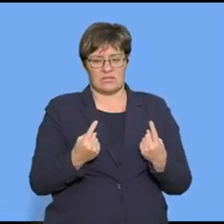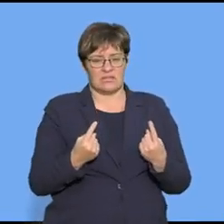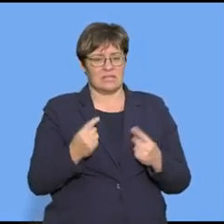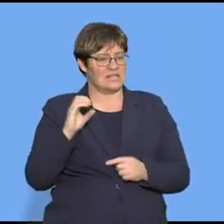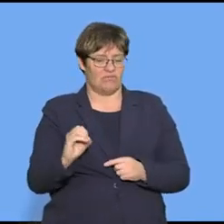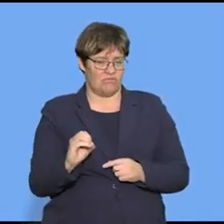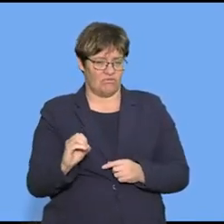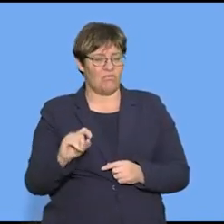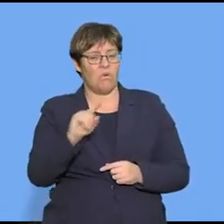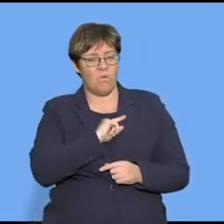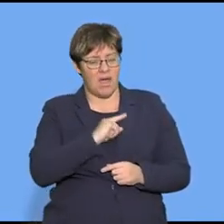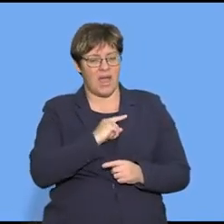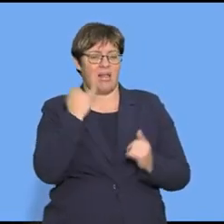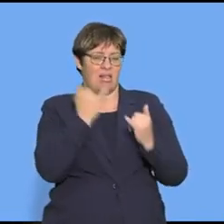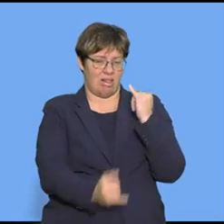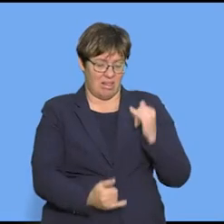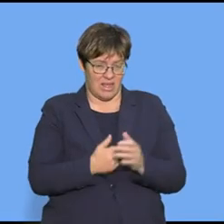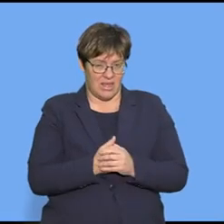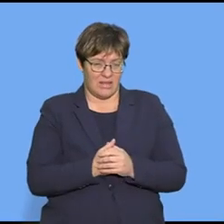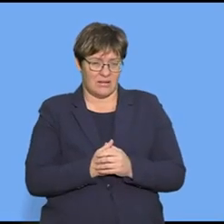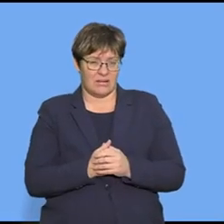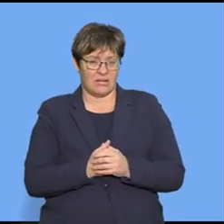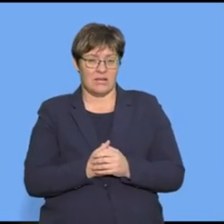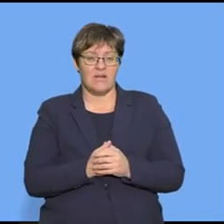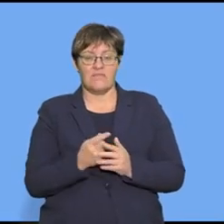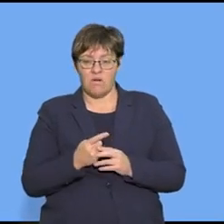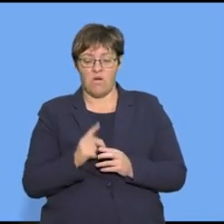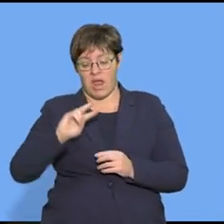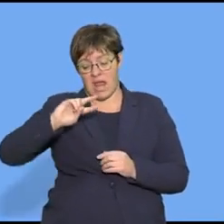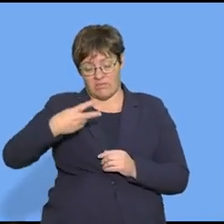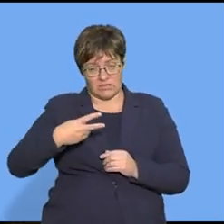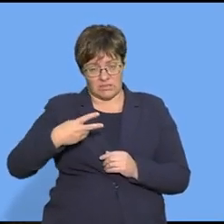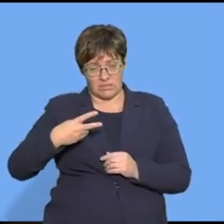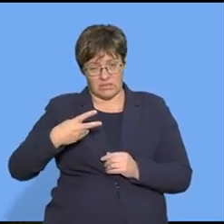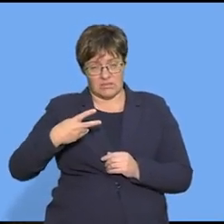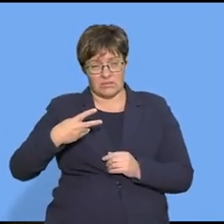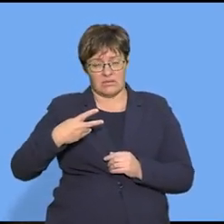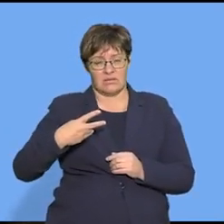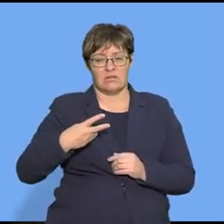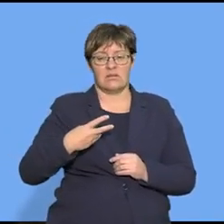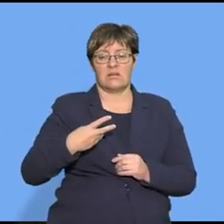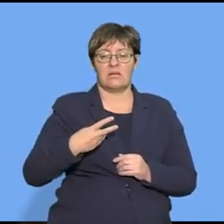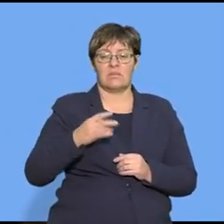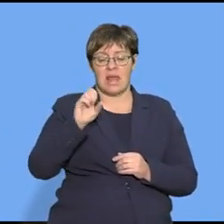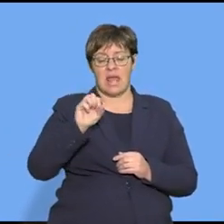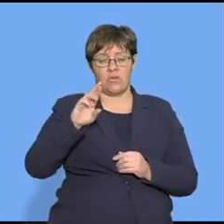because it gives us an error, right? So it means for the inverse, this is going to be